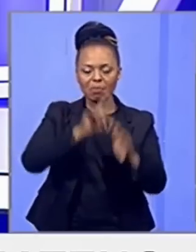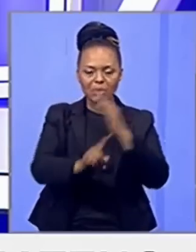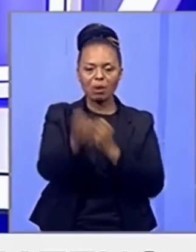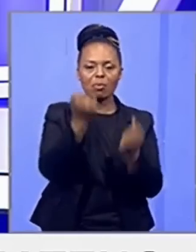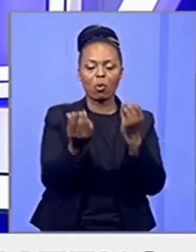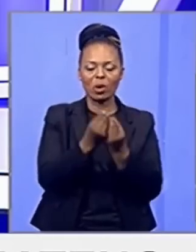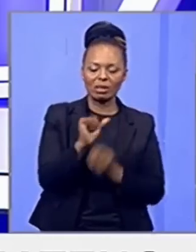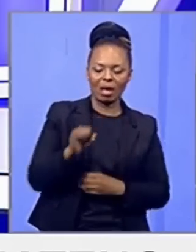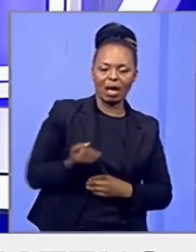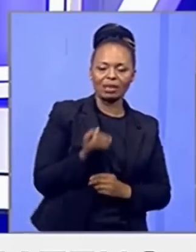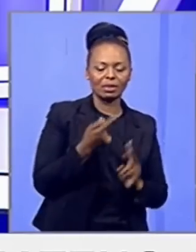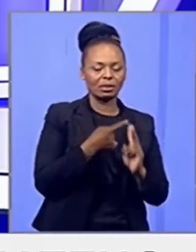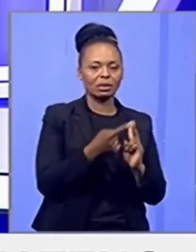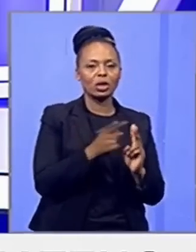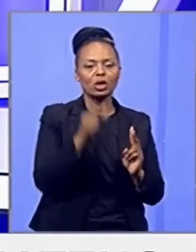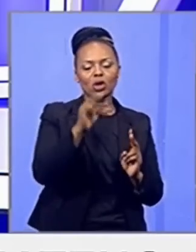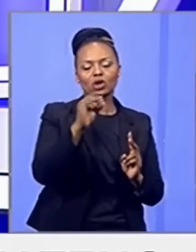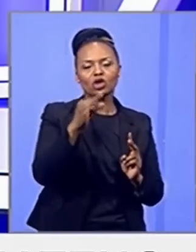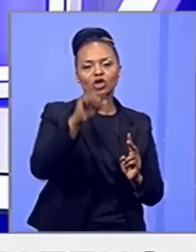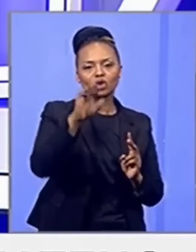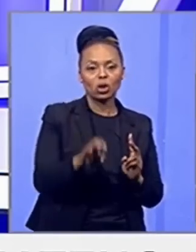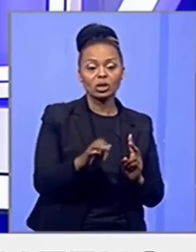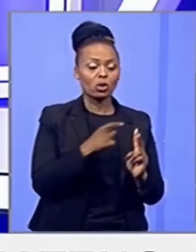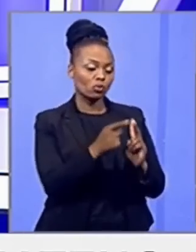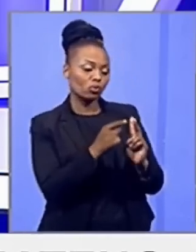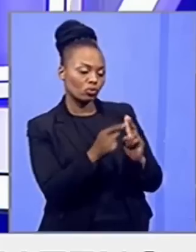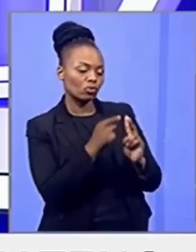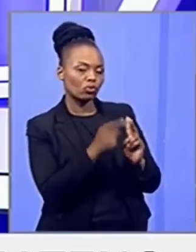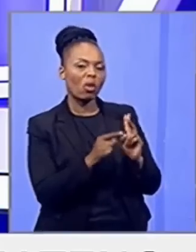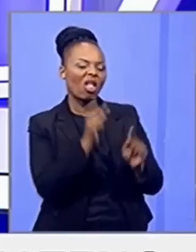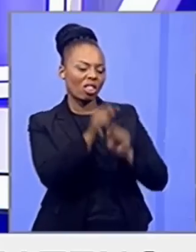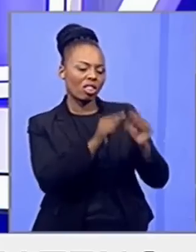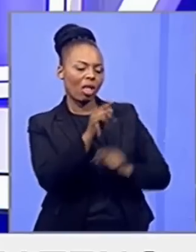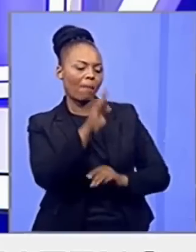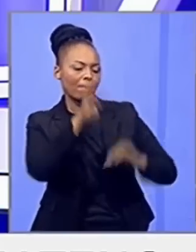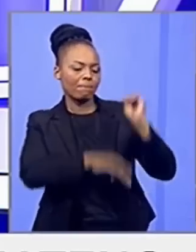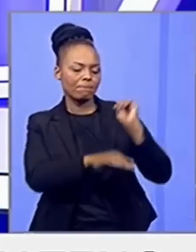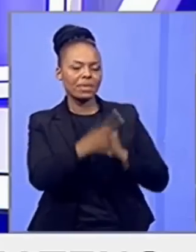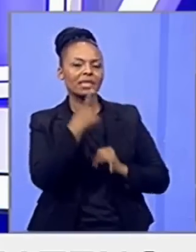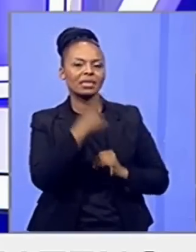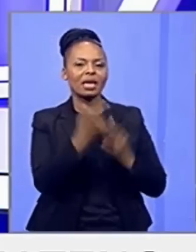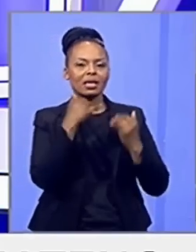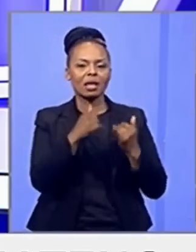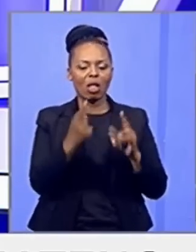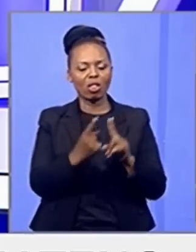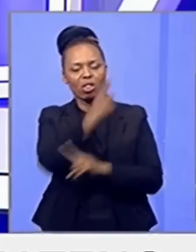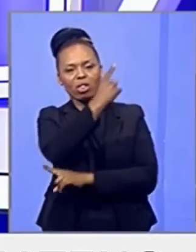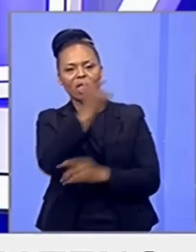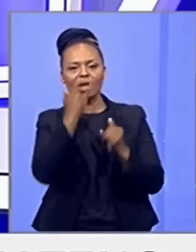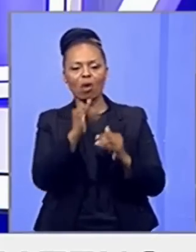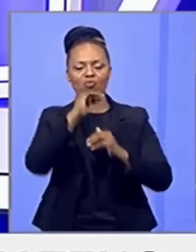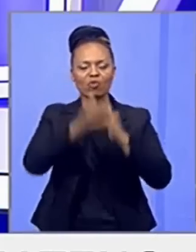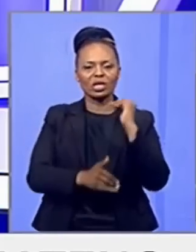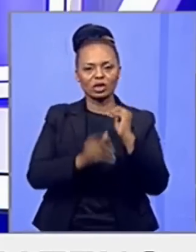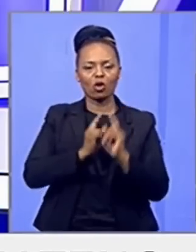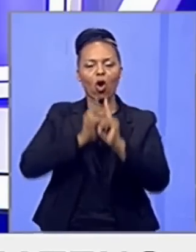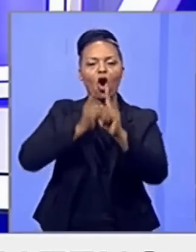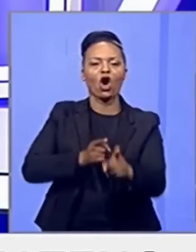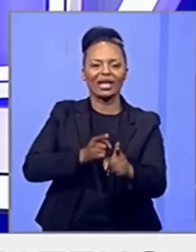wa gagwe George Mashale bao bobedi ba latofatšwago ka go tshela lengwalo la kiletšo la kgorotsheko